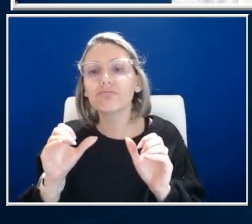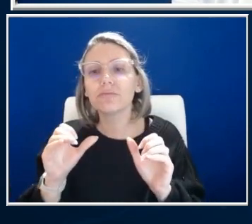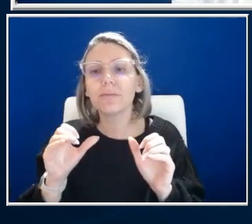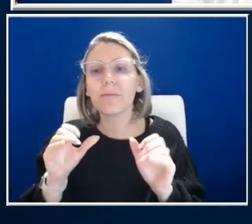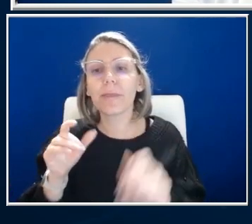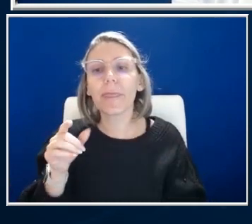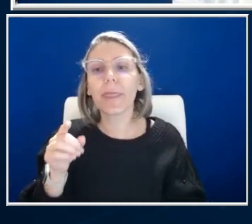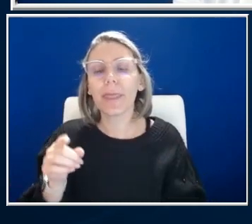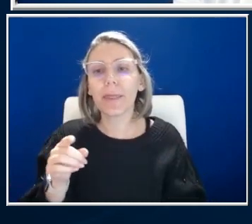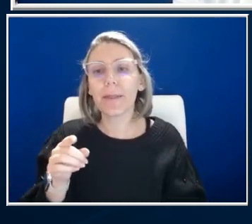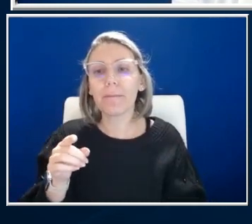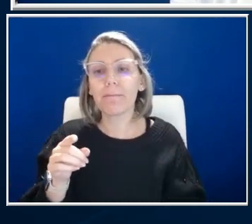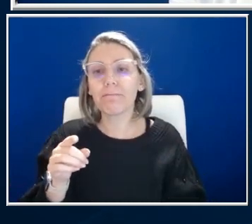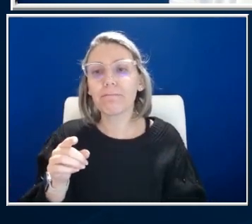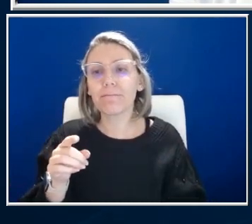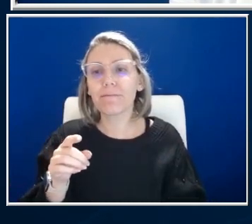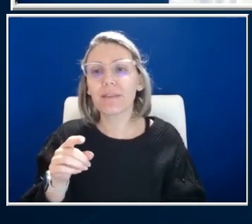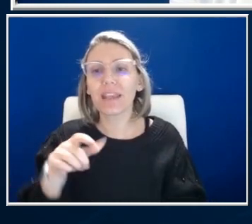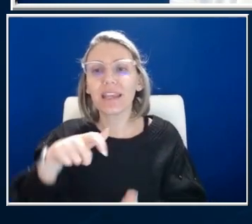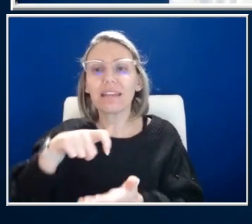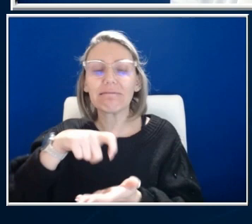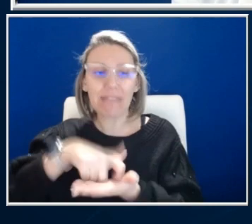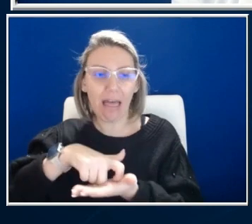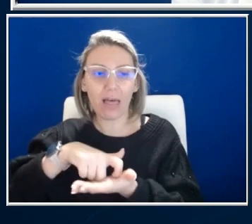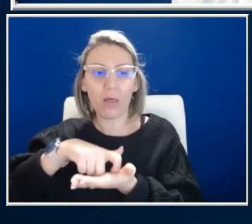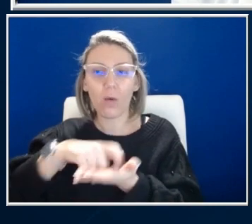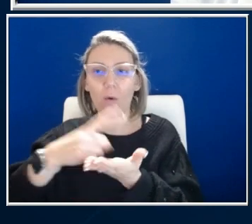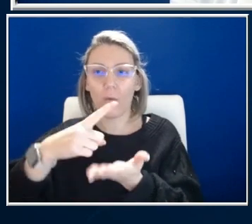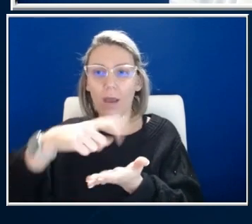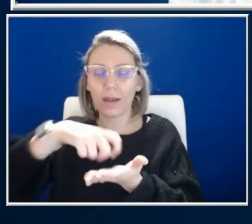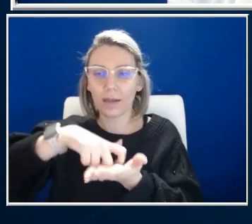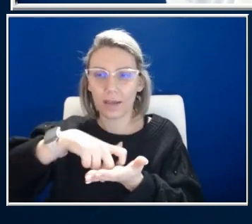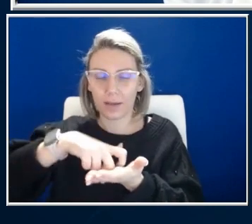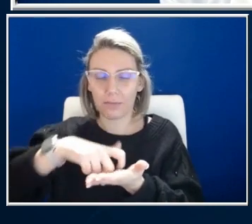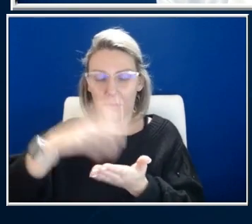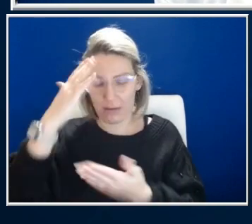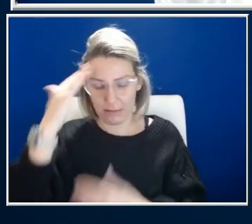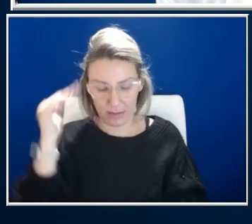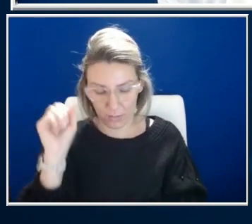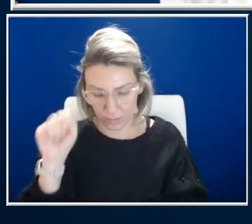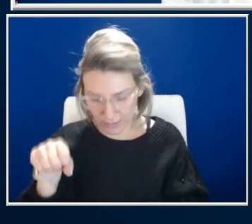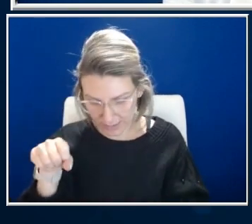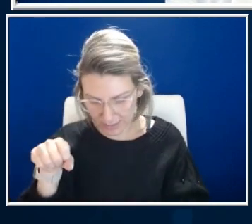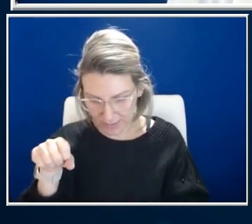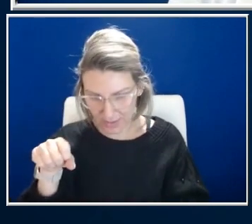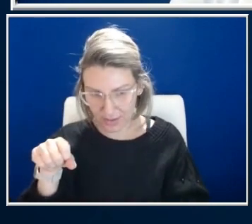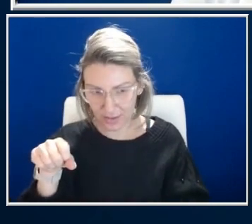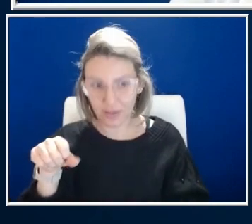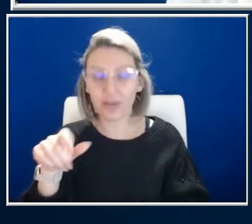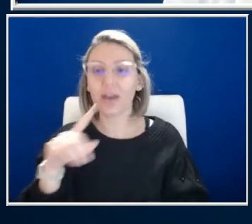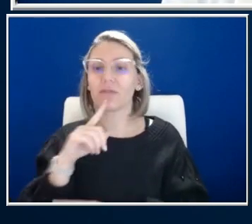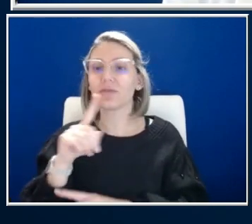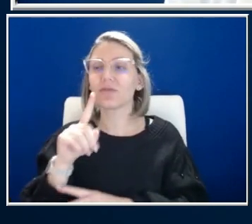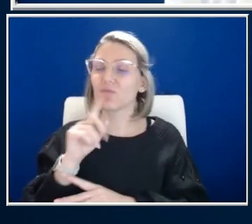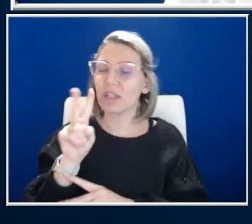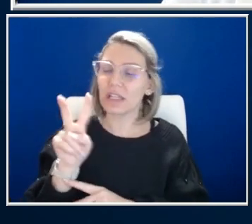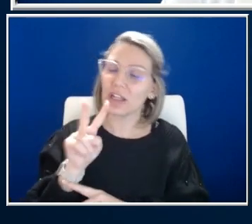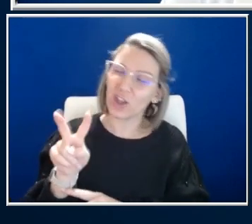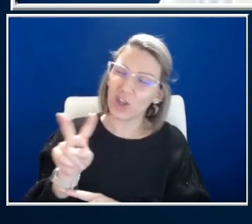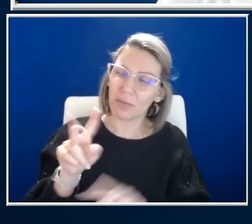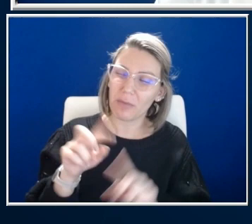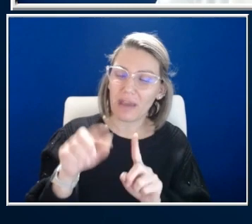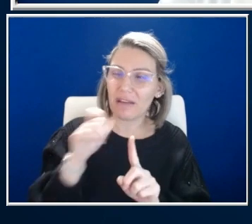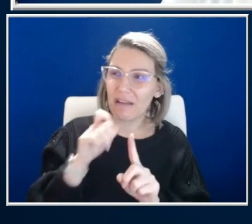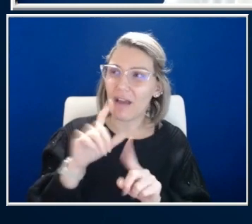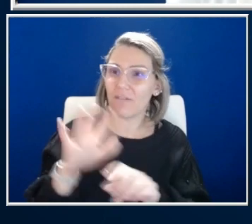He came and knelt on one knee beside me, and my head was down, so I really was looking at him but not looking at him.